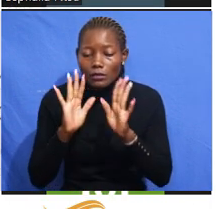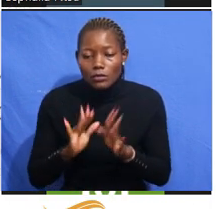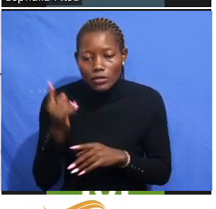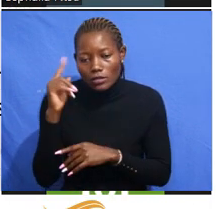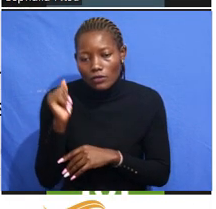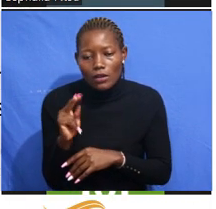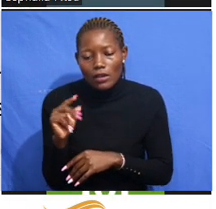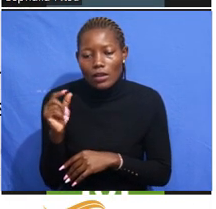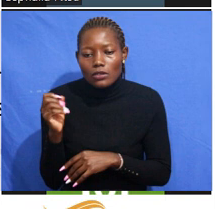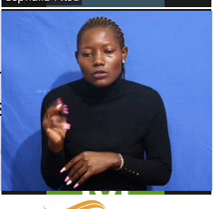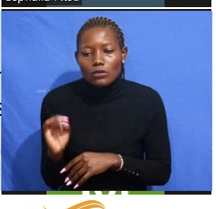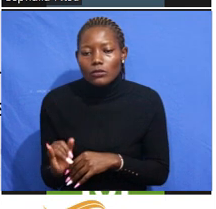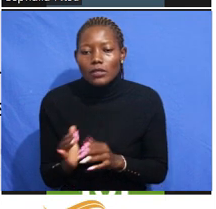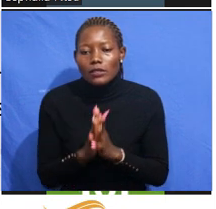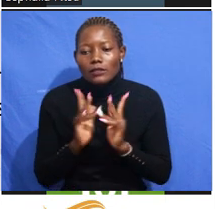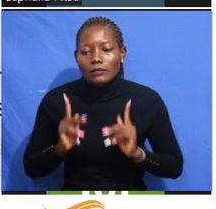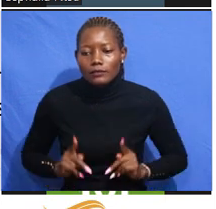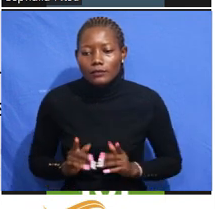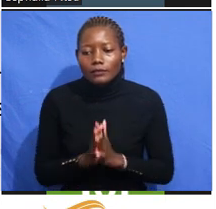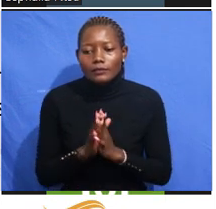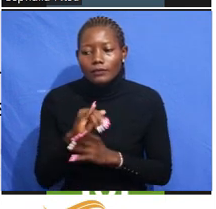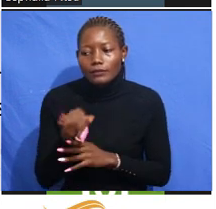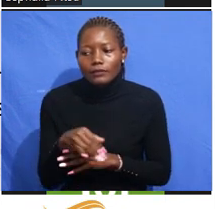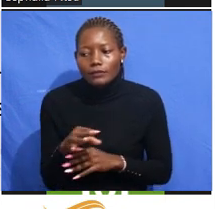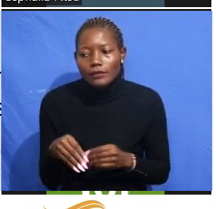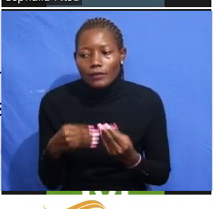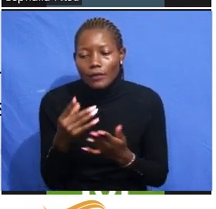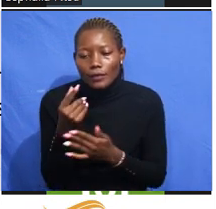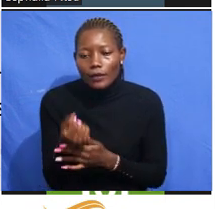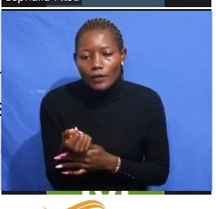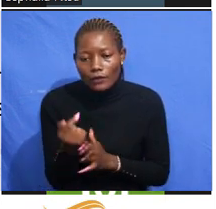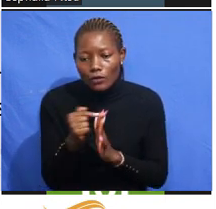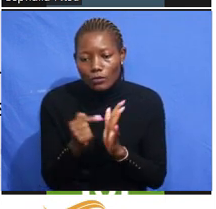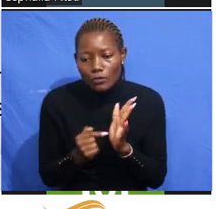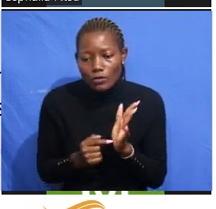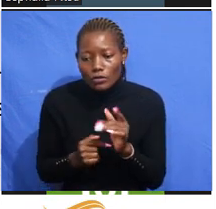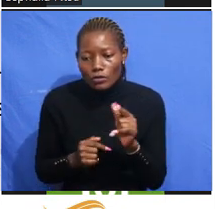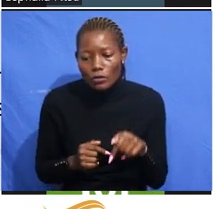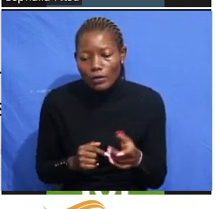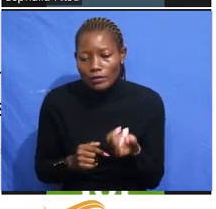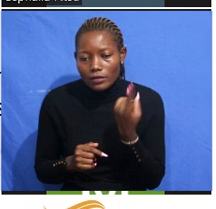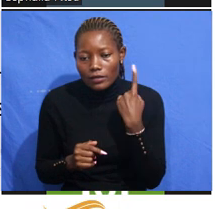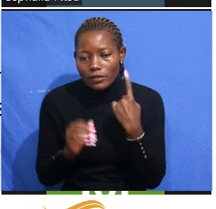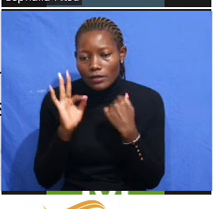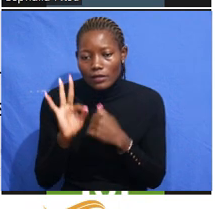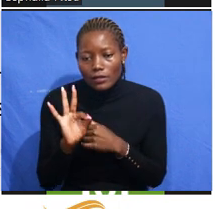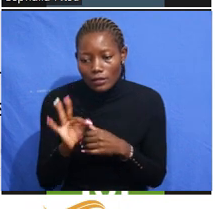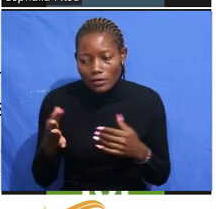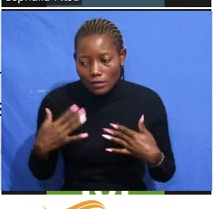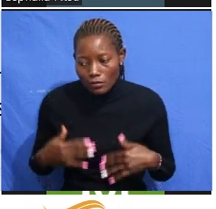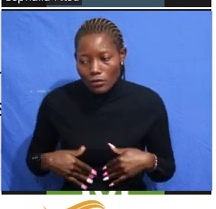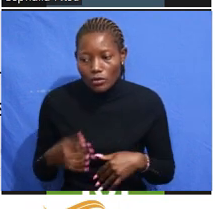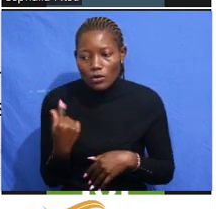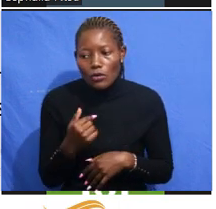physiology. Just taking you through fundamentals, you ought to understand these 3 body planes. We normally have